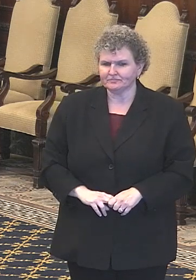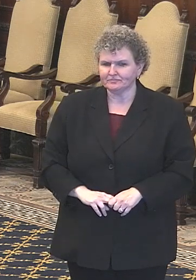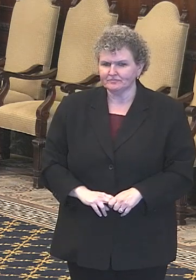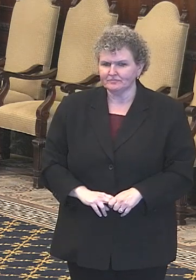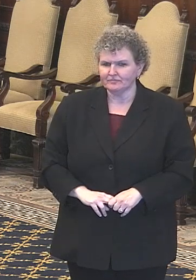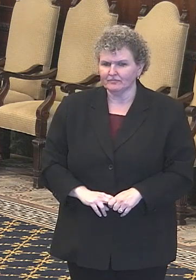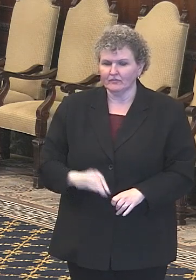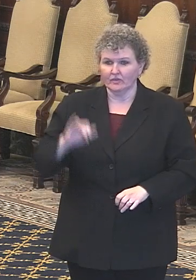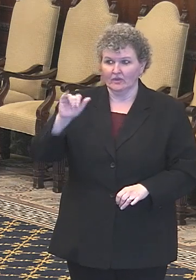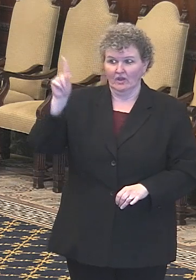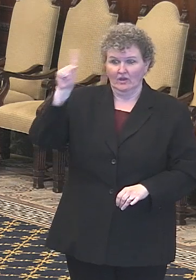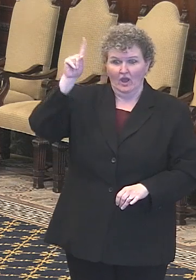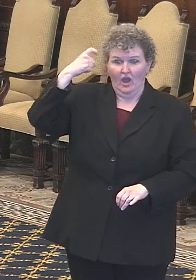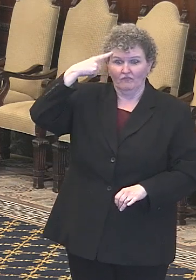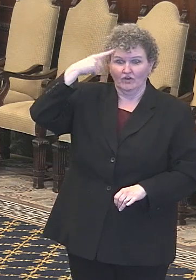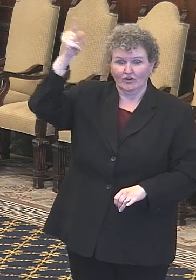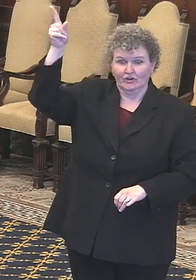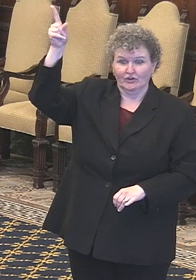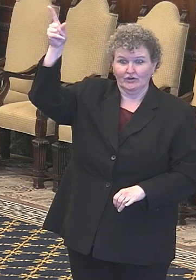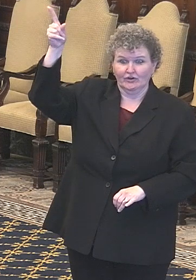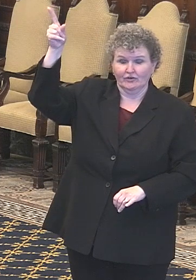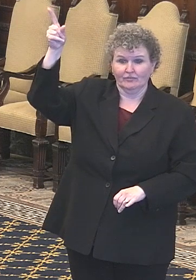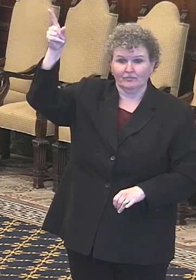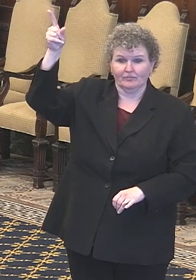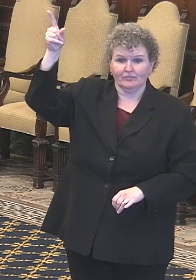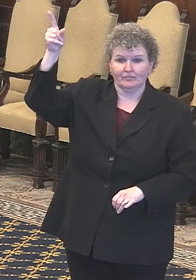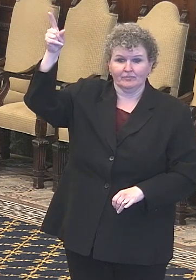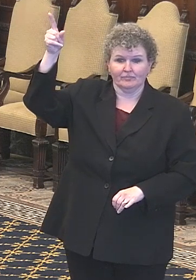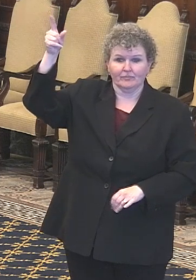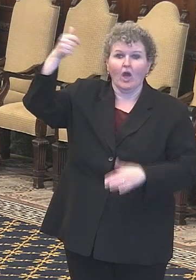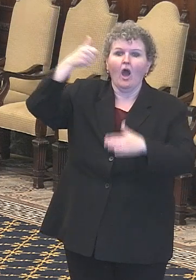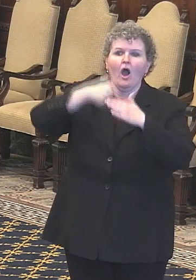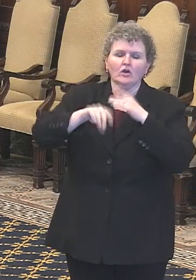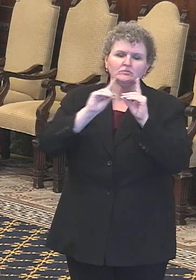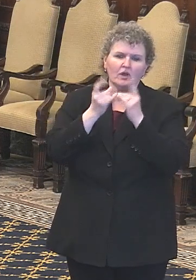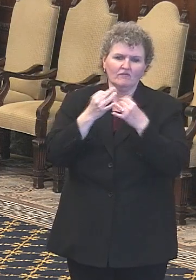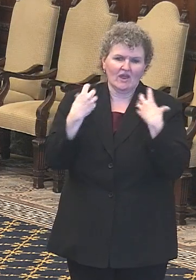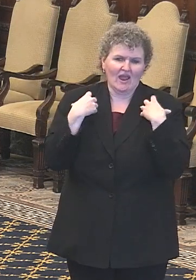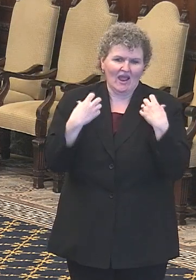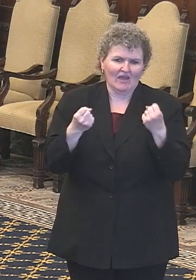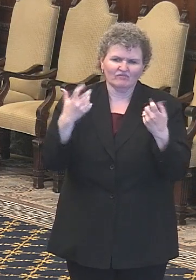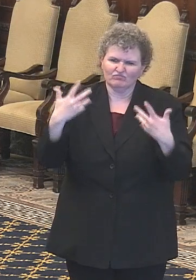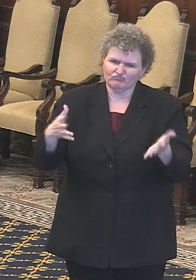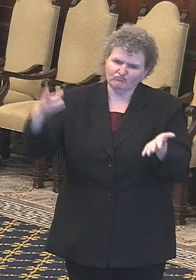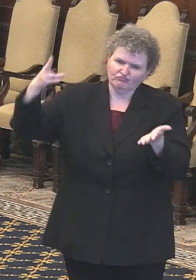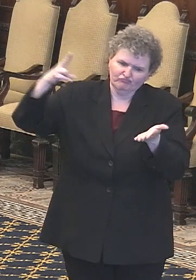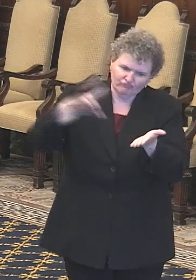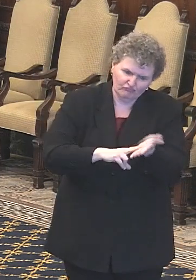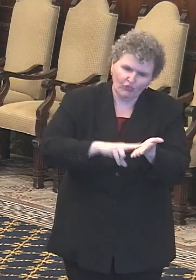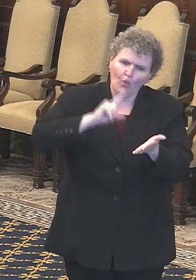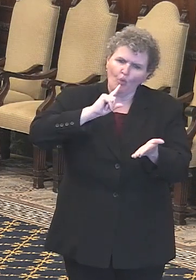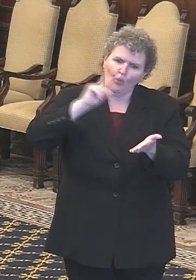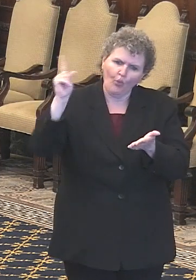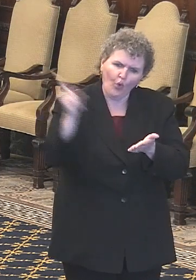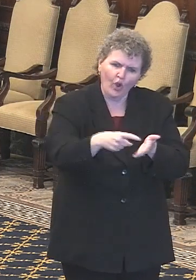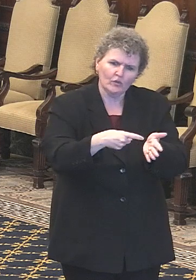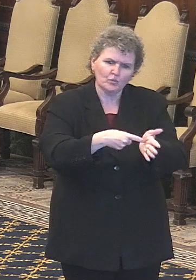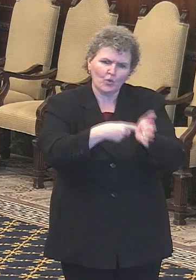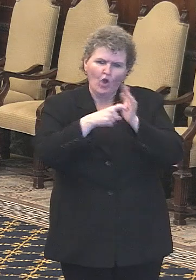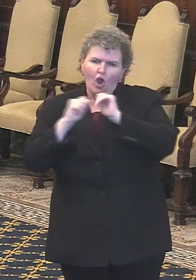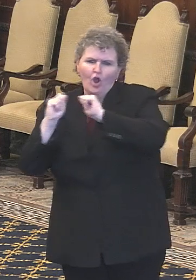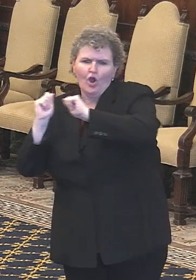and I will be updating appropriately and expect that census to go up. As that census